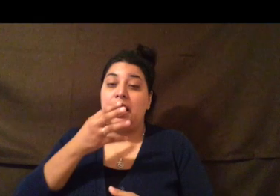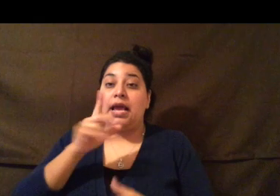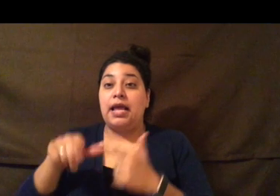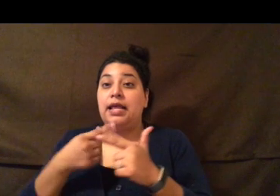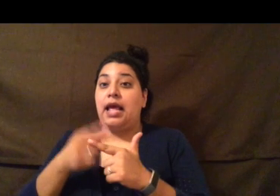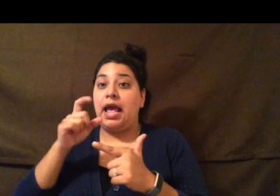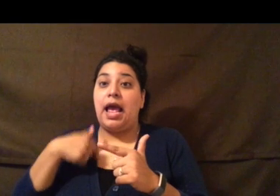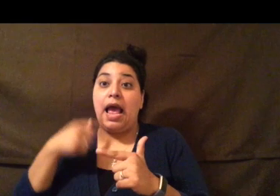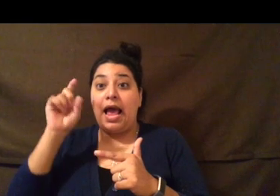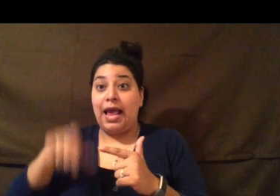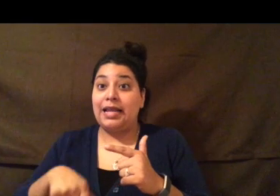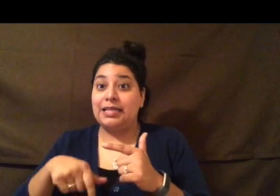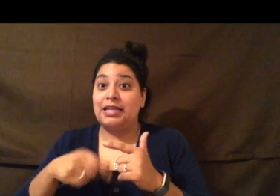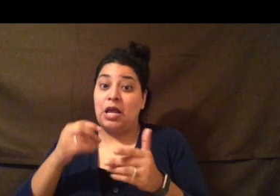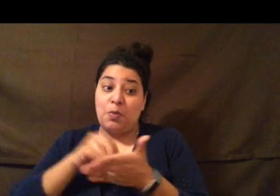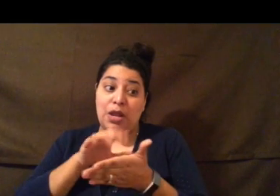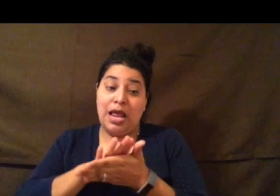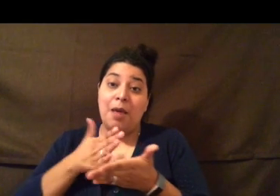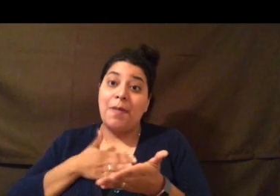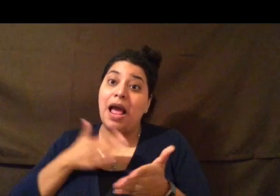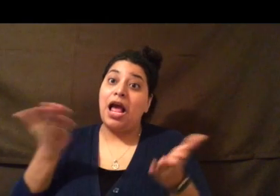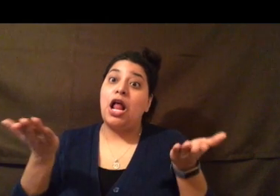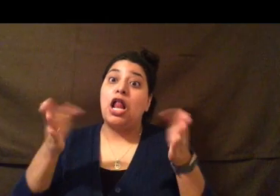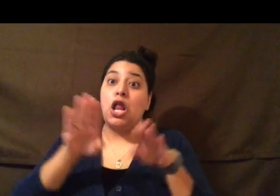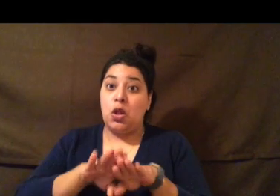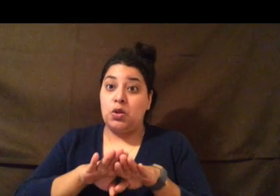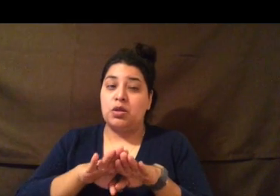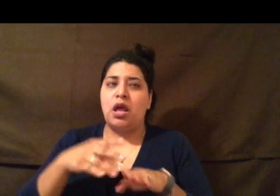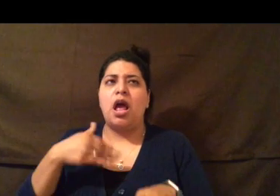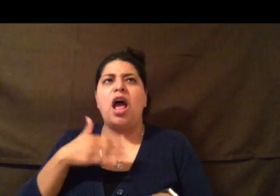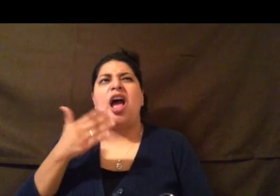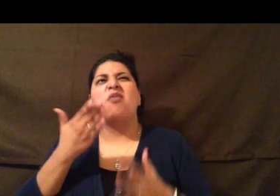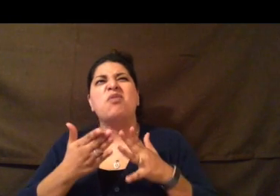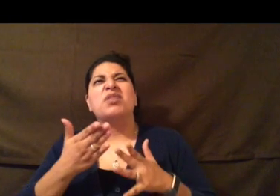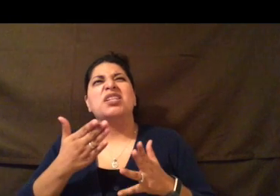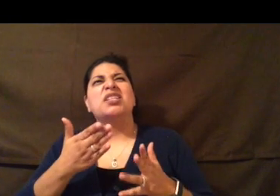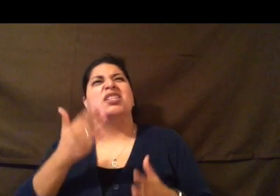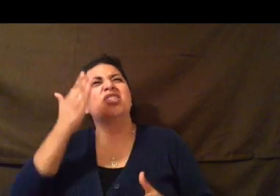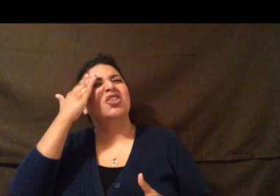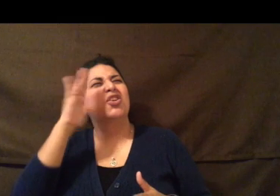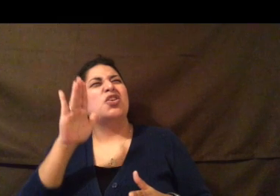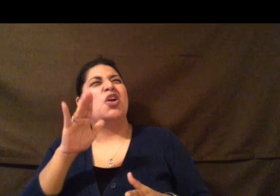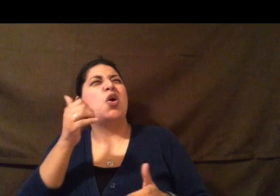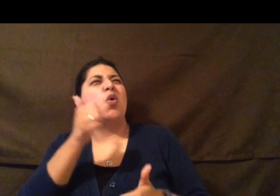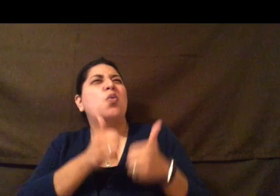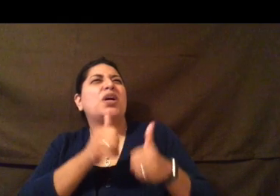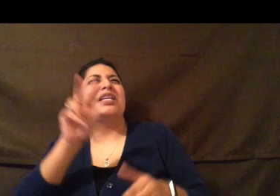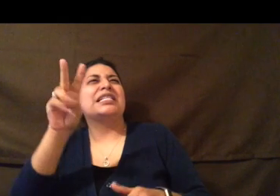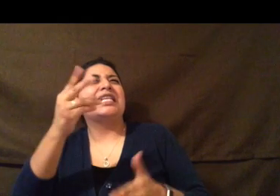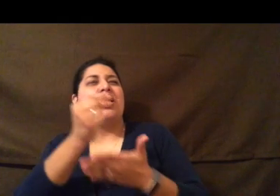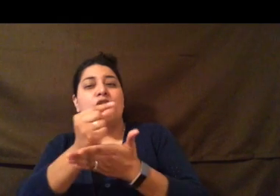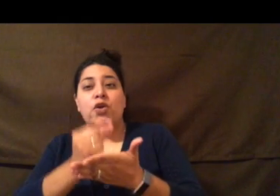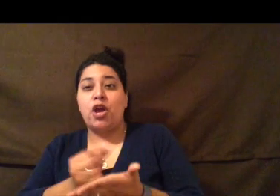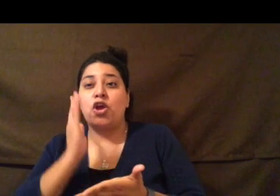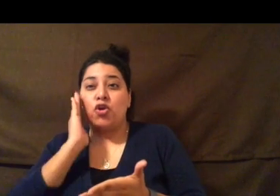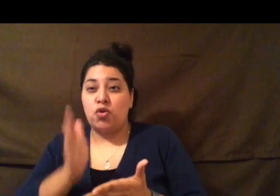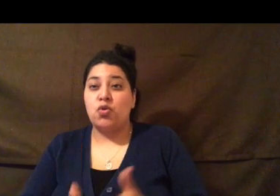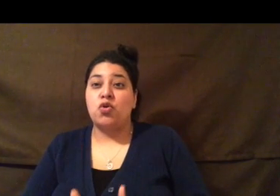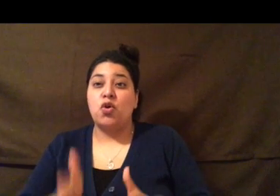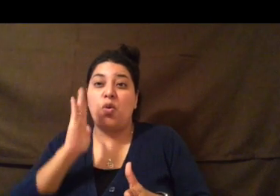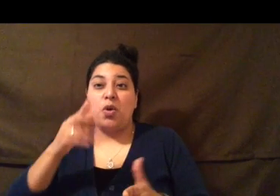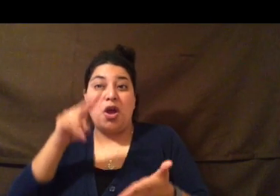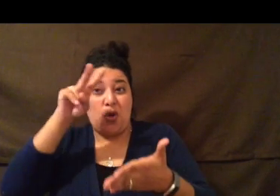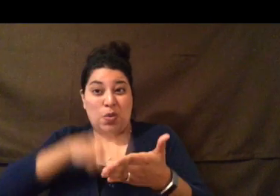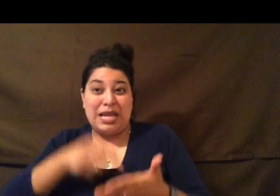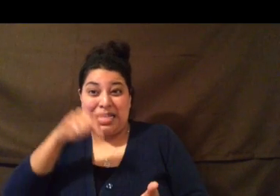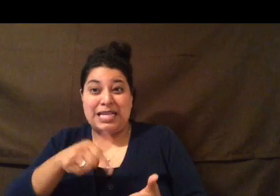then I need to put my closing. Now, I probably don't know exactly which second grader this is going to, so I